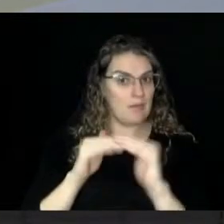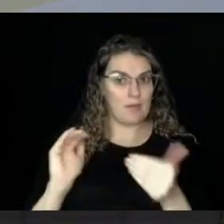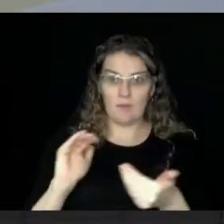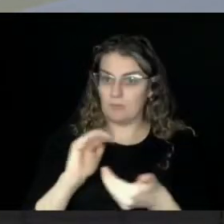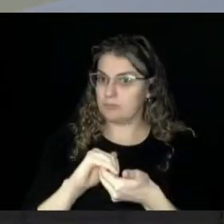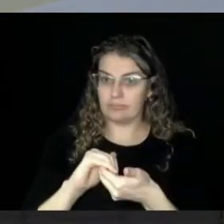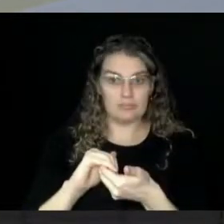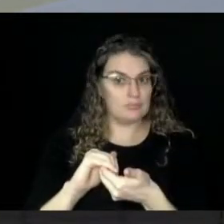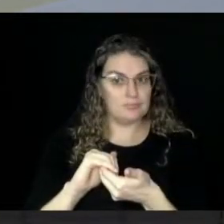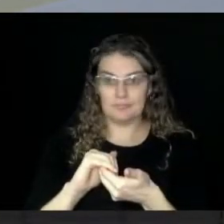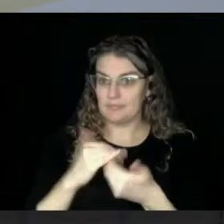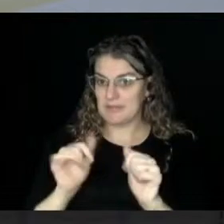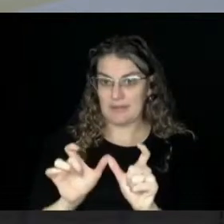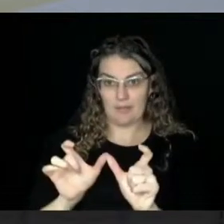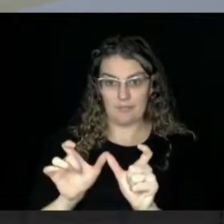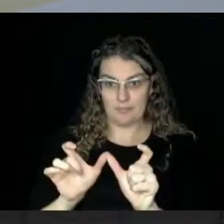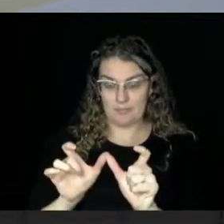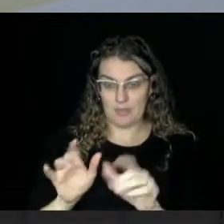entering into a bubble